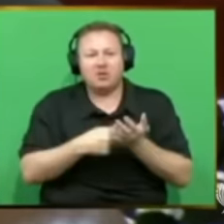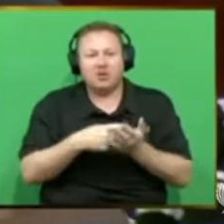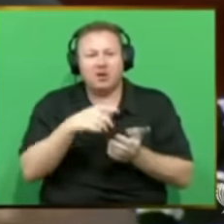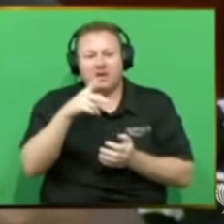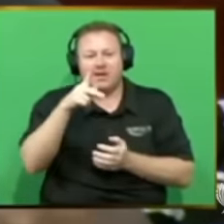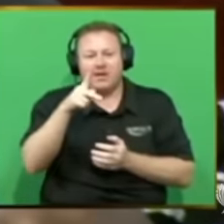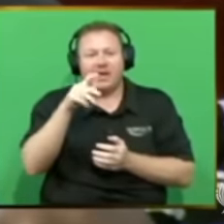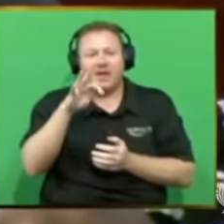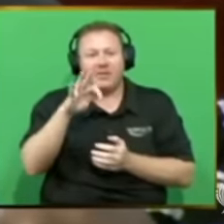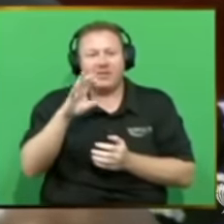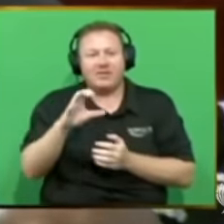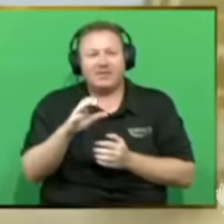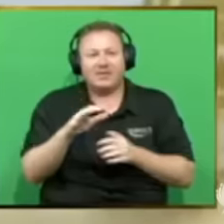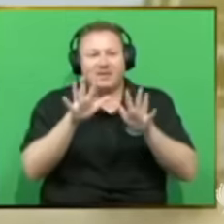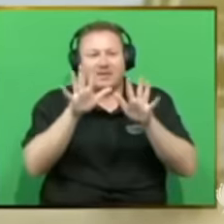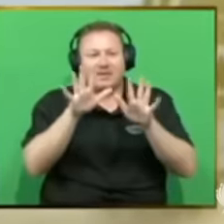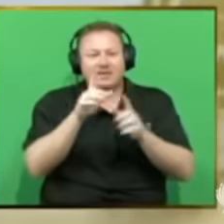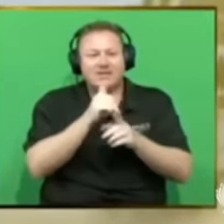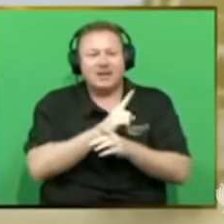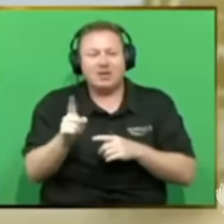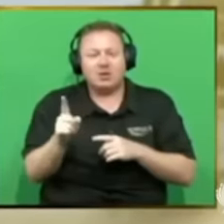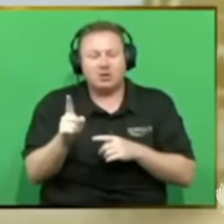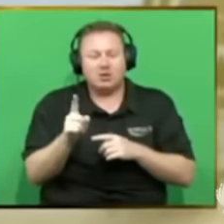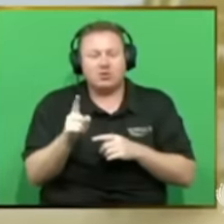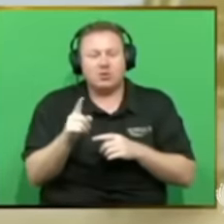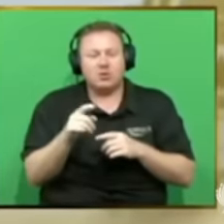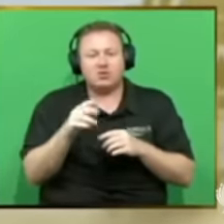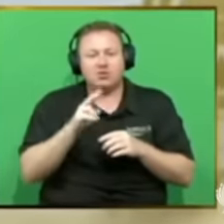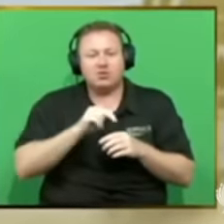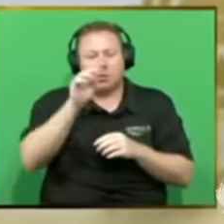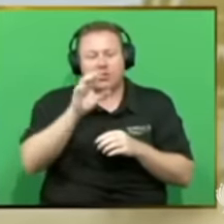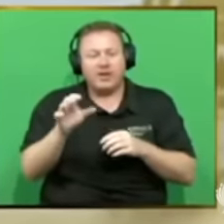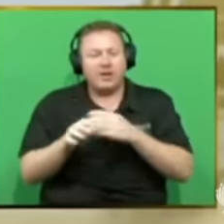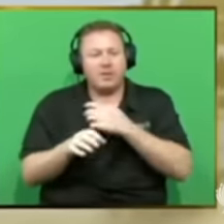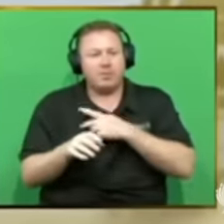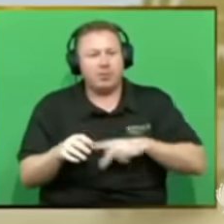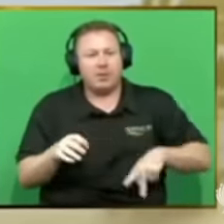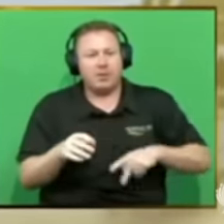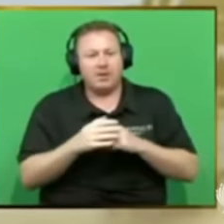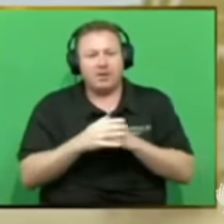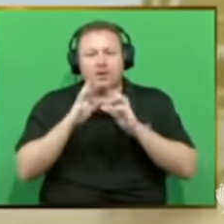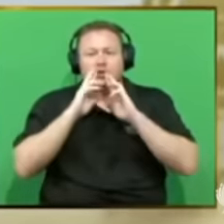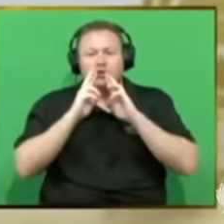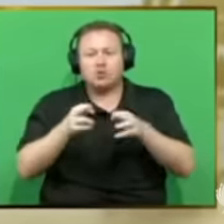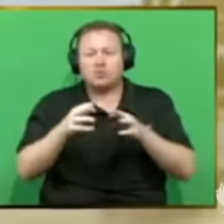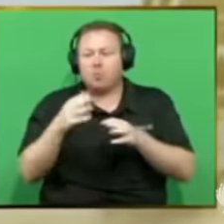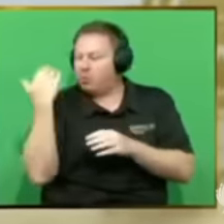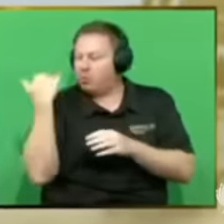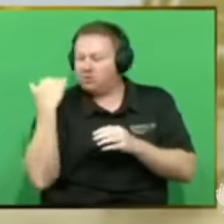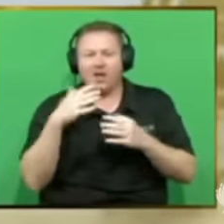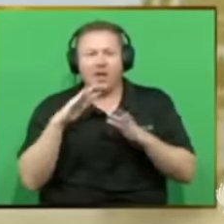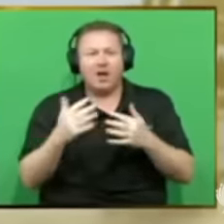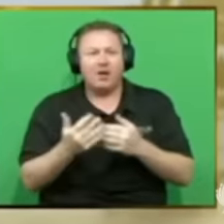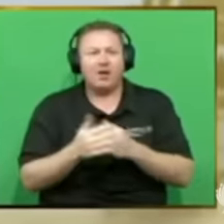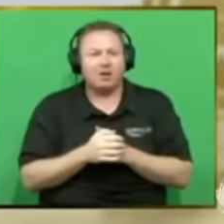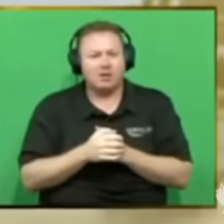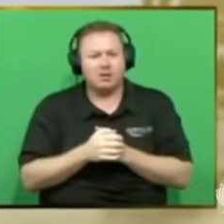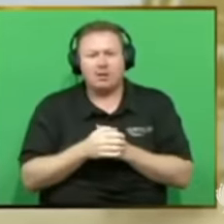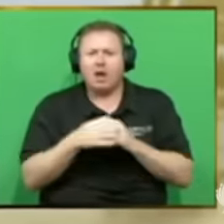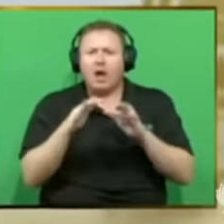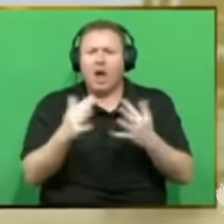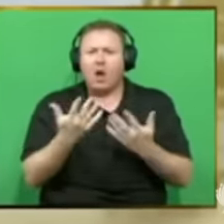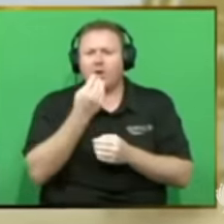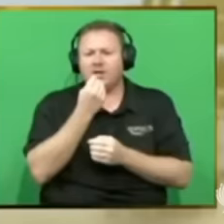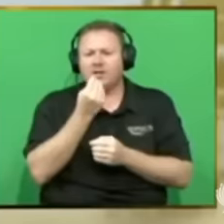KFC during her first 10 weeks as Northern Cape Premier. At the time, she responded by, and I quote, "How would we have